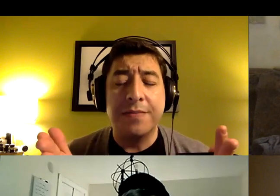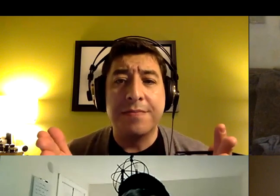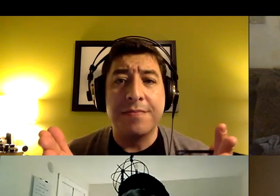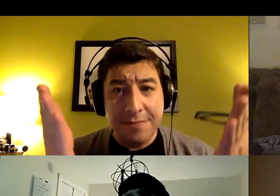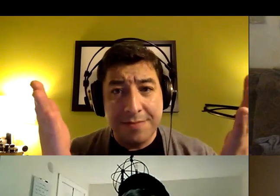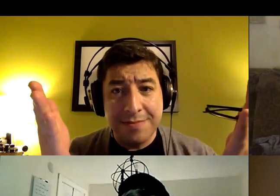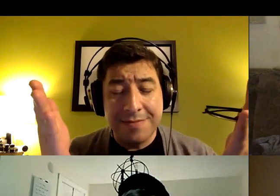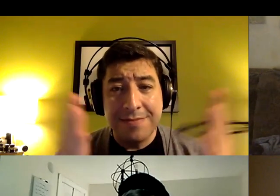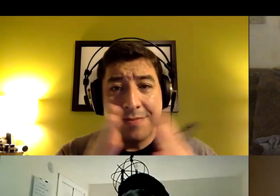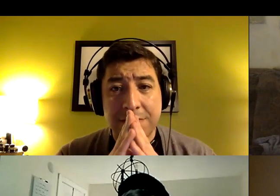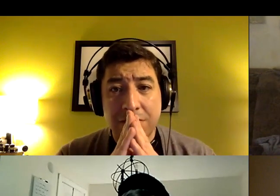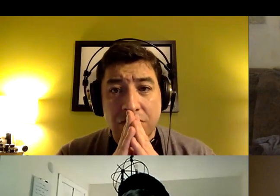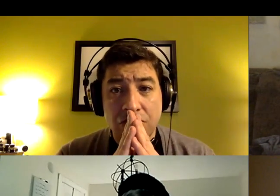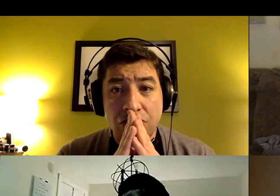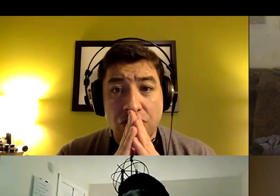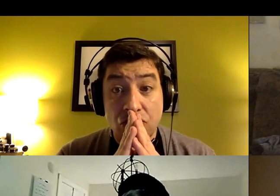project.